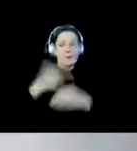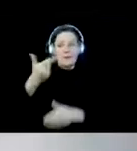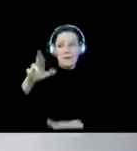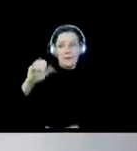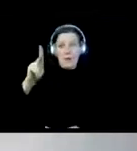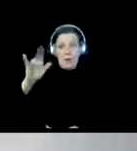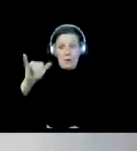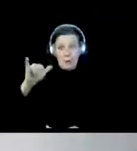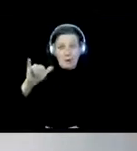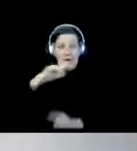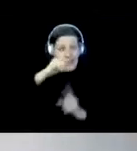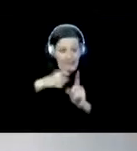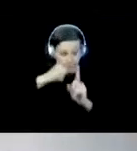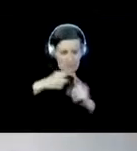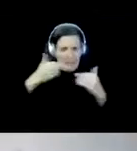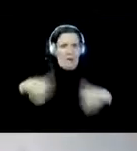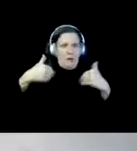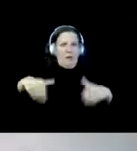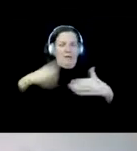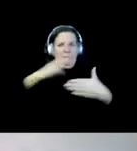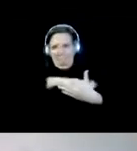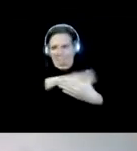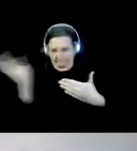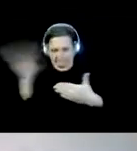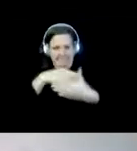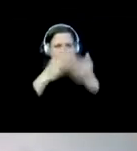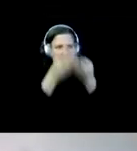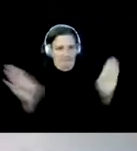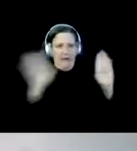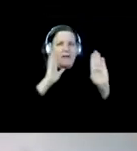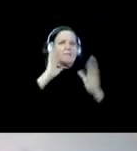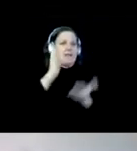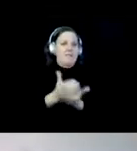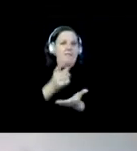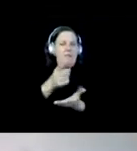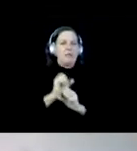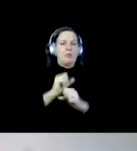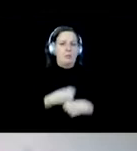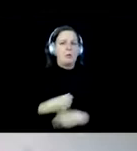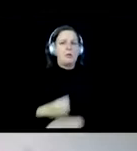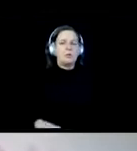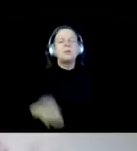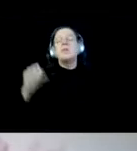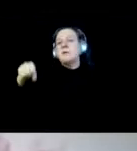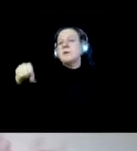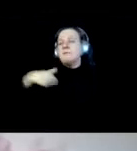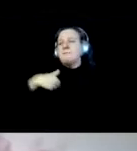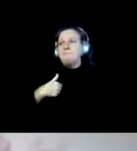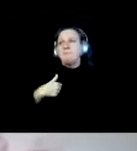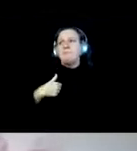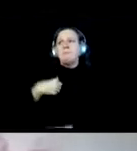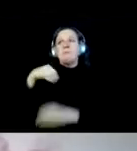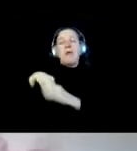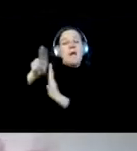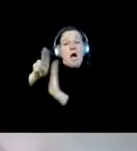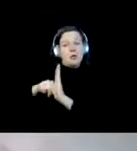particular, like the vastness of the image that they're producing. yeah. Yeah, like in undergrad once tried